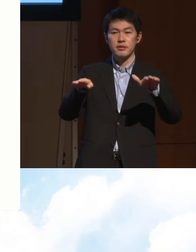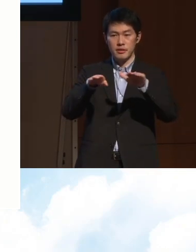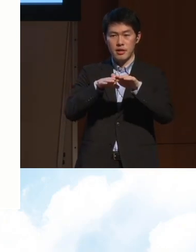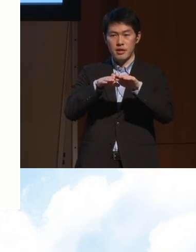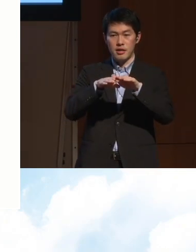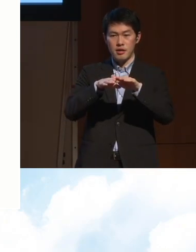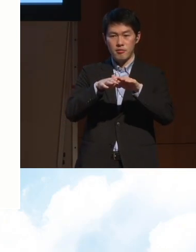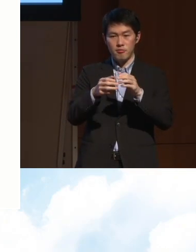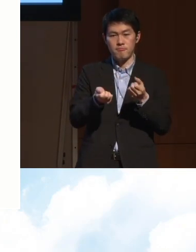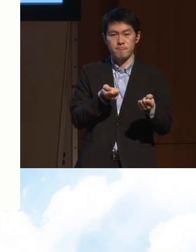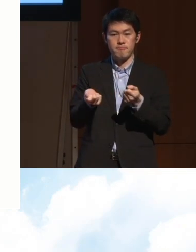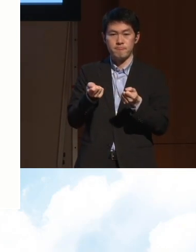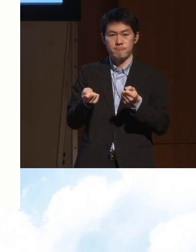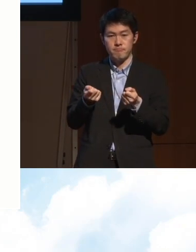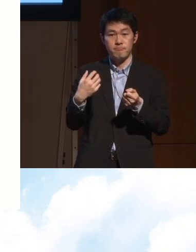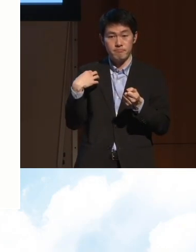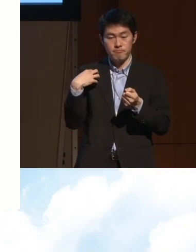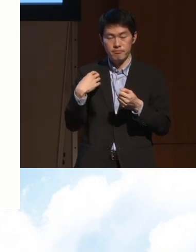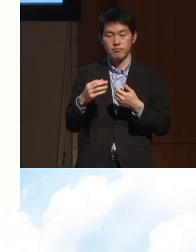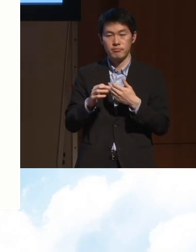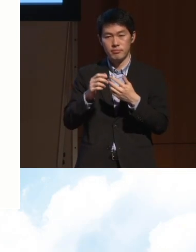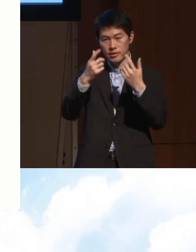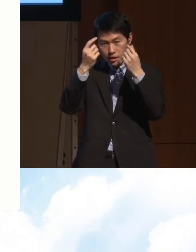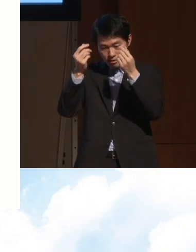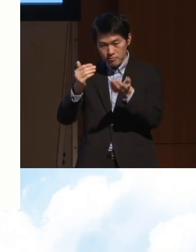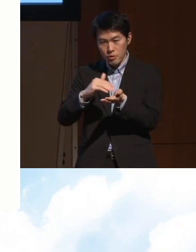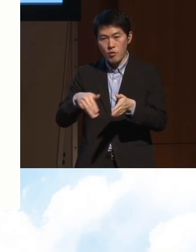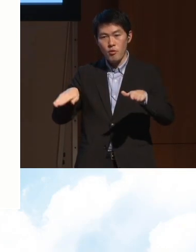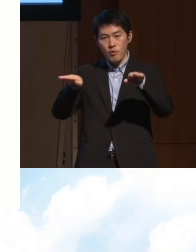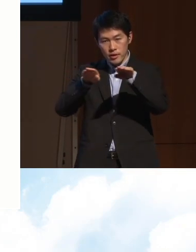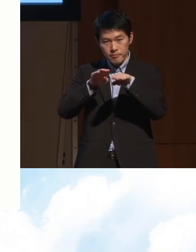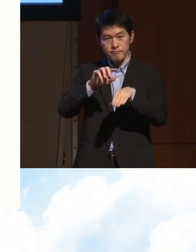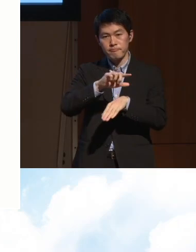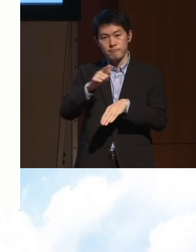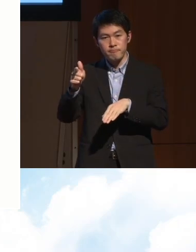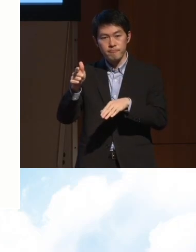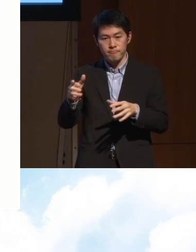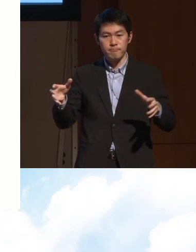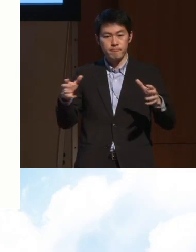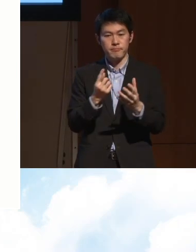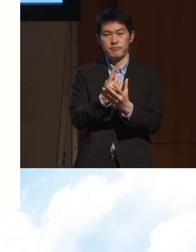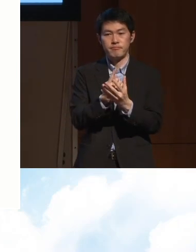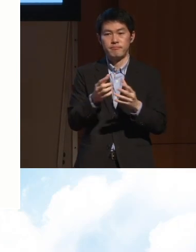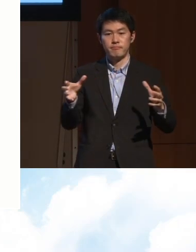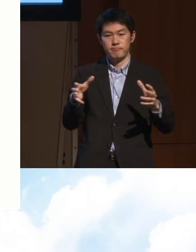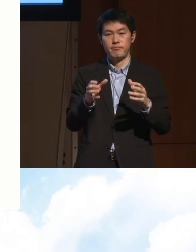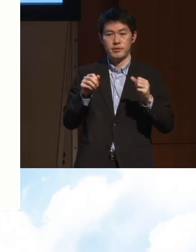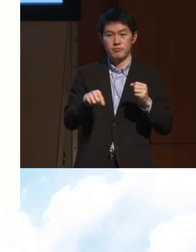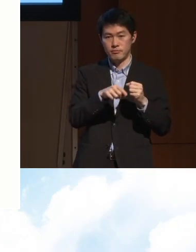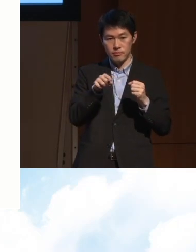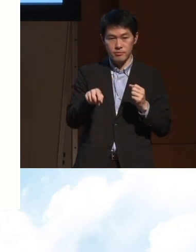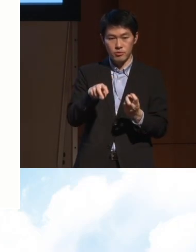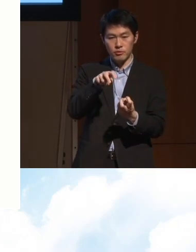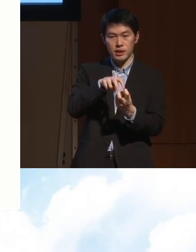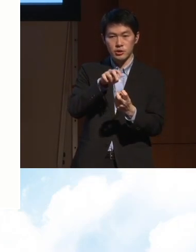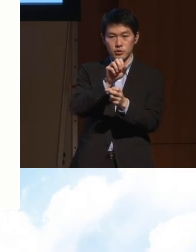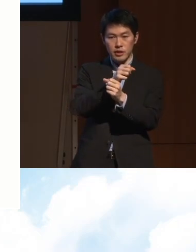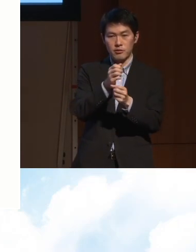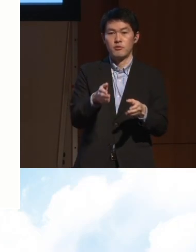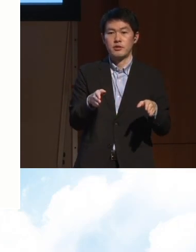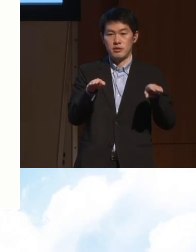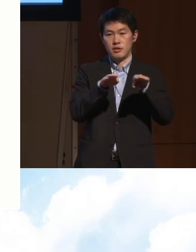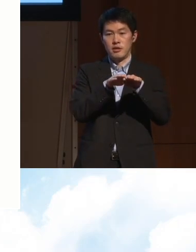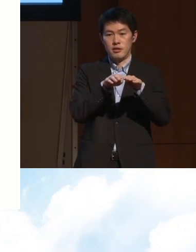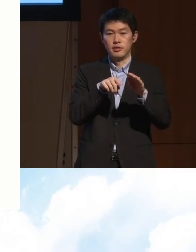for establishment of clinical research centers. So this will further